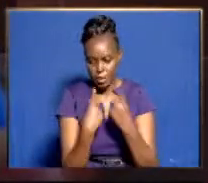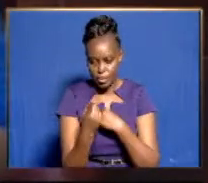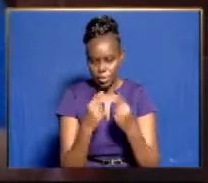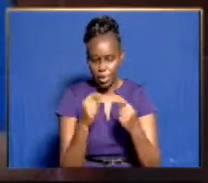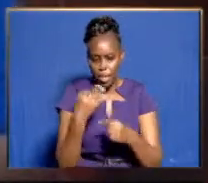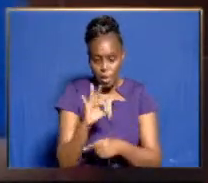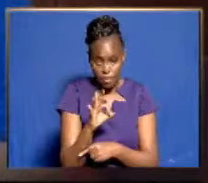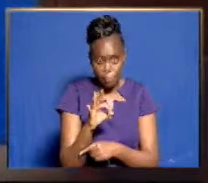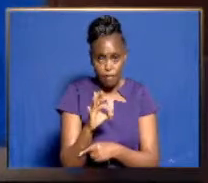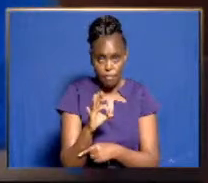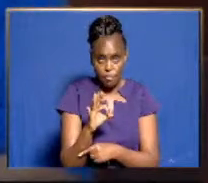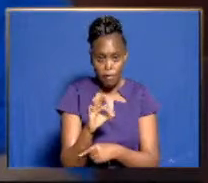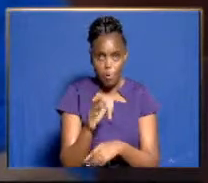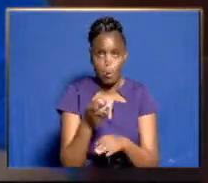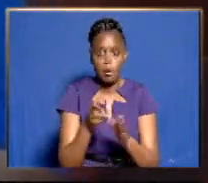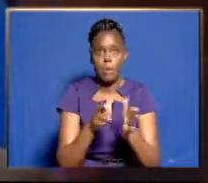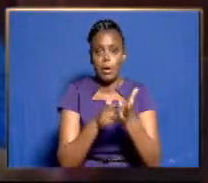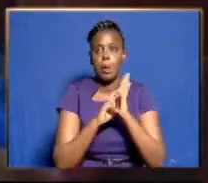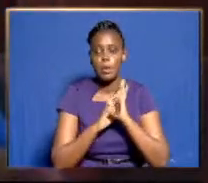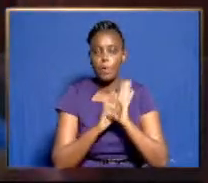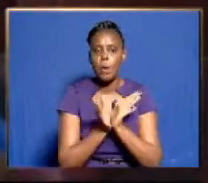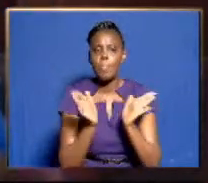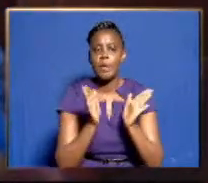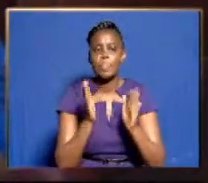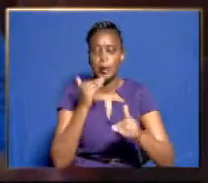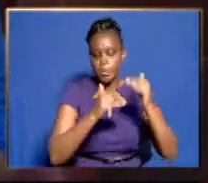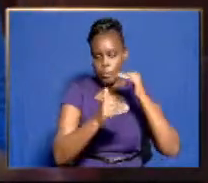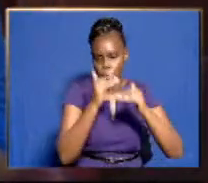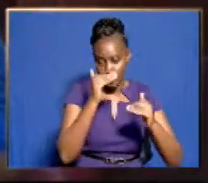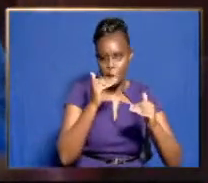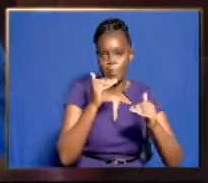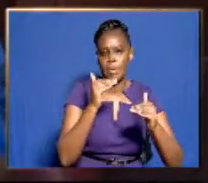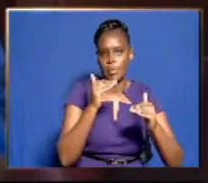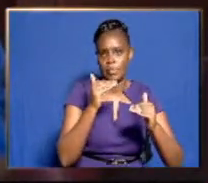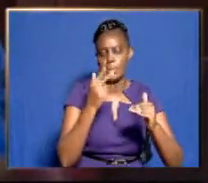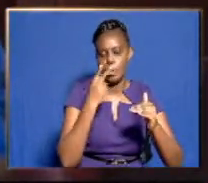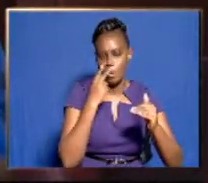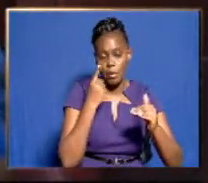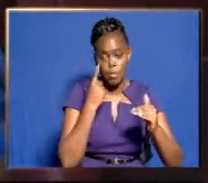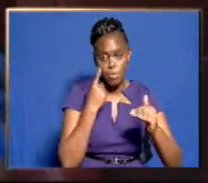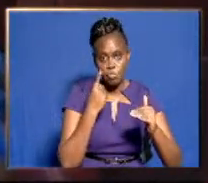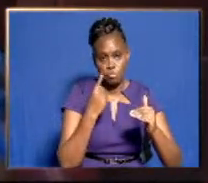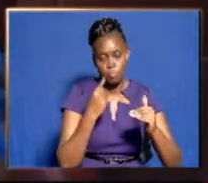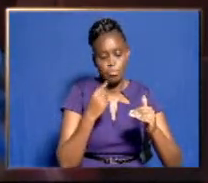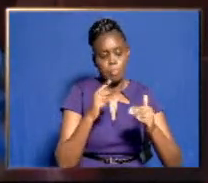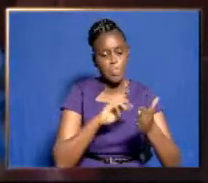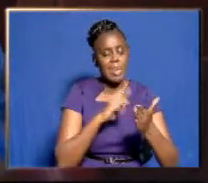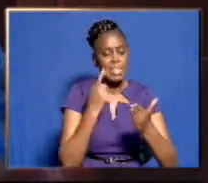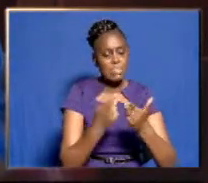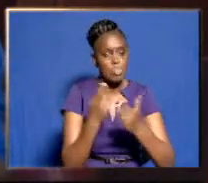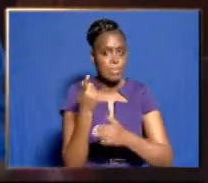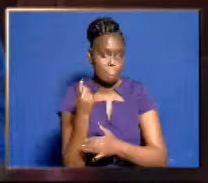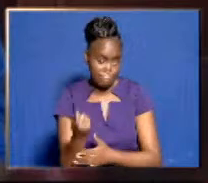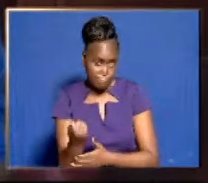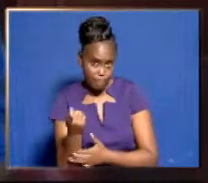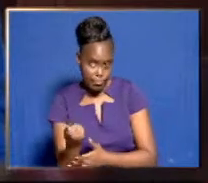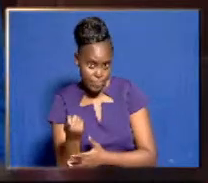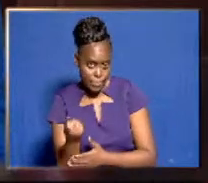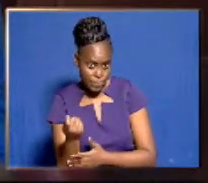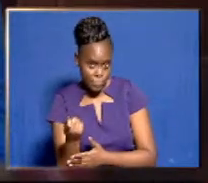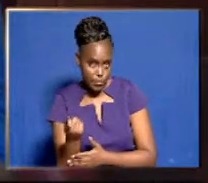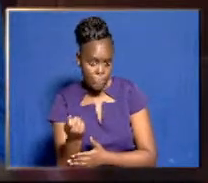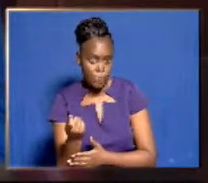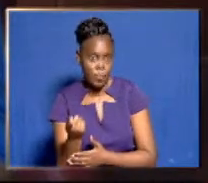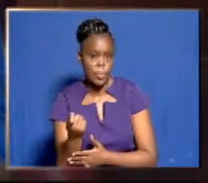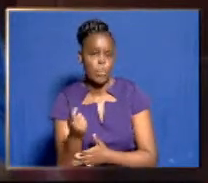whether we require the many public universities in view of the constrained resources. Mr. Speaker, this is a discourse which needs